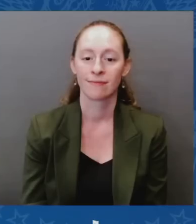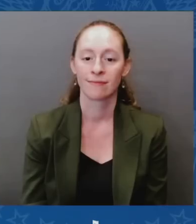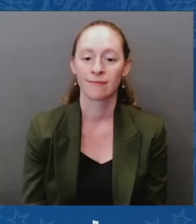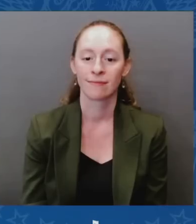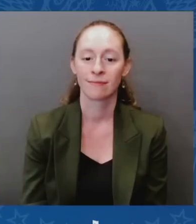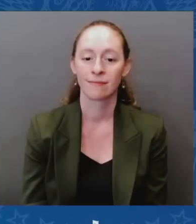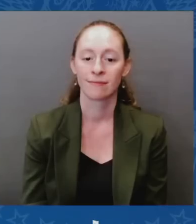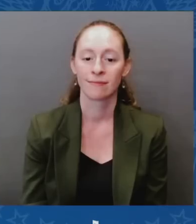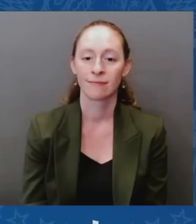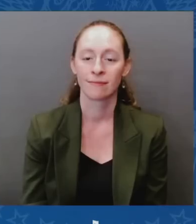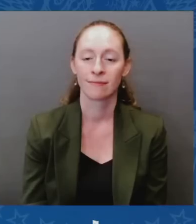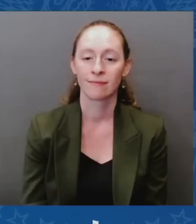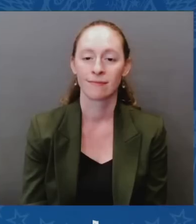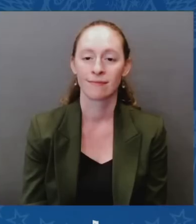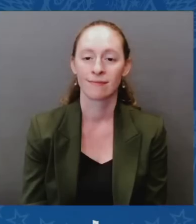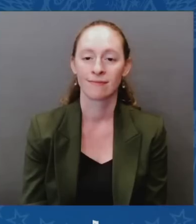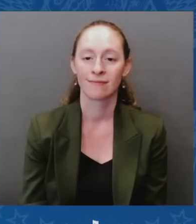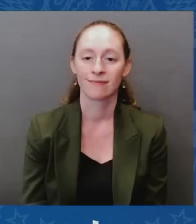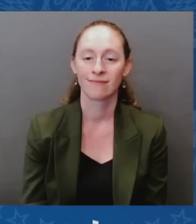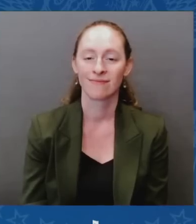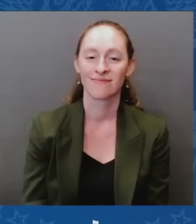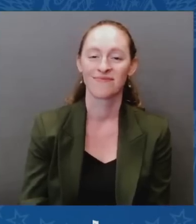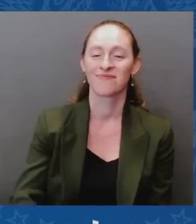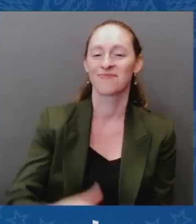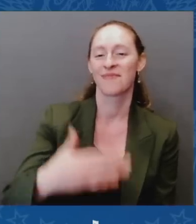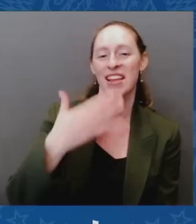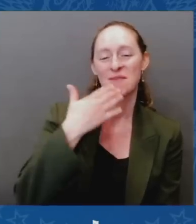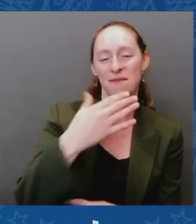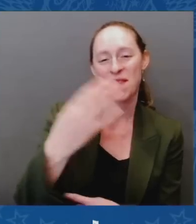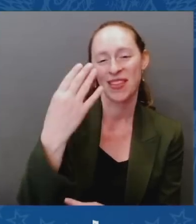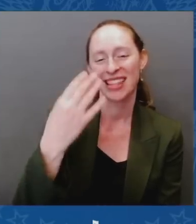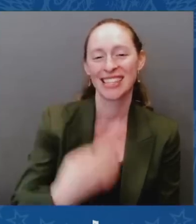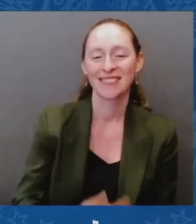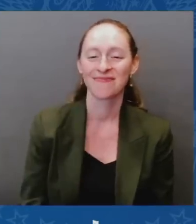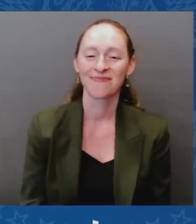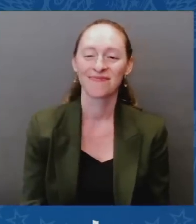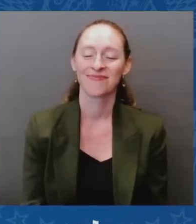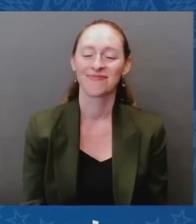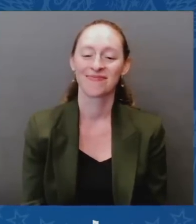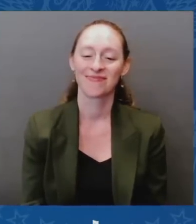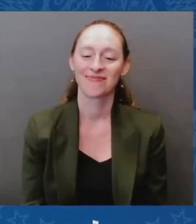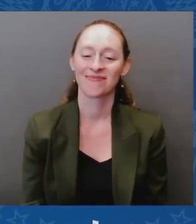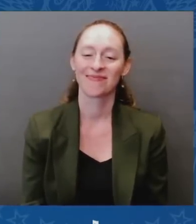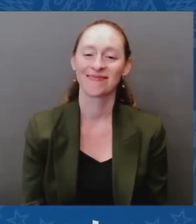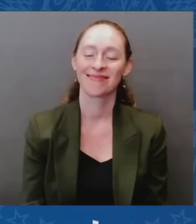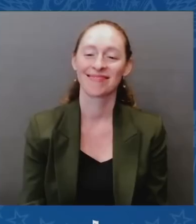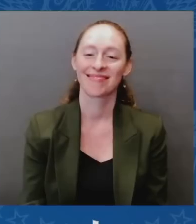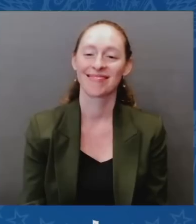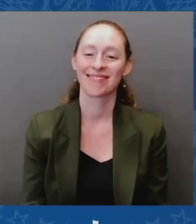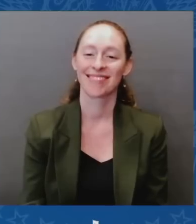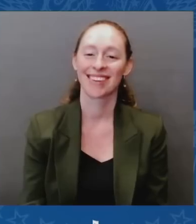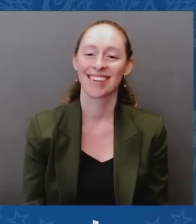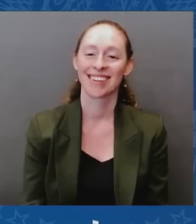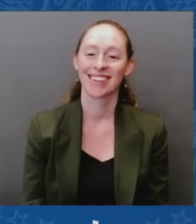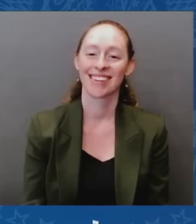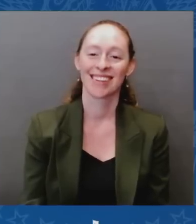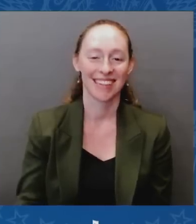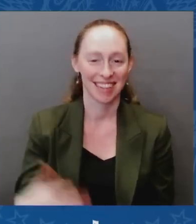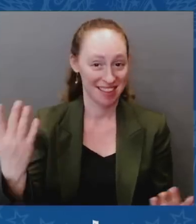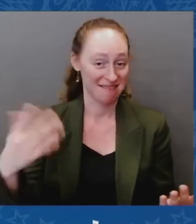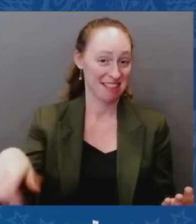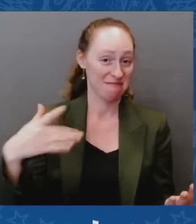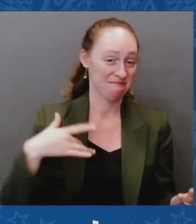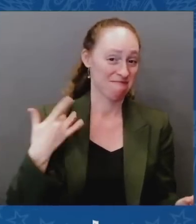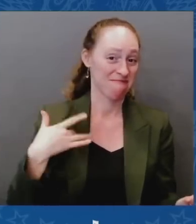Well, good morning, everyone. As you might guess, I am very pleased to announce a tentative